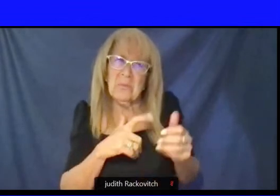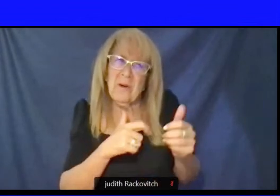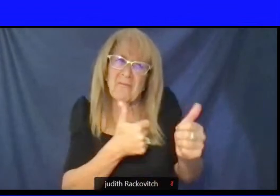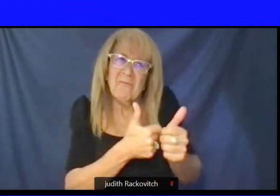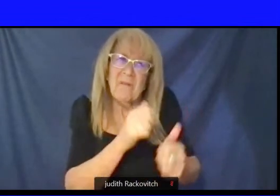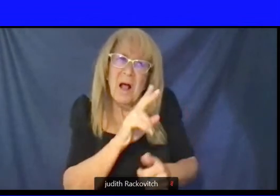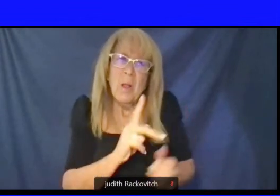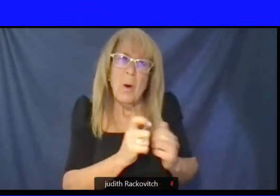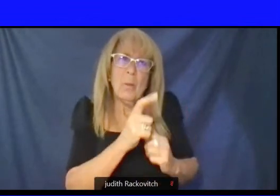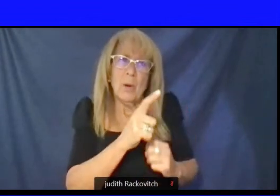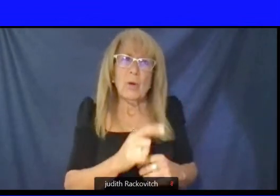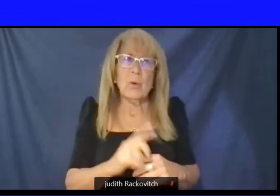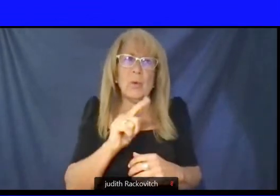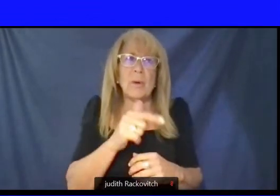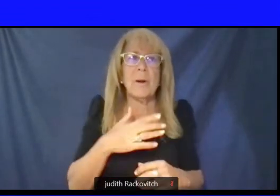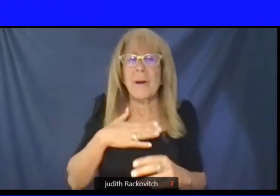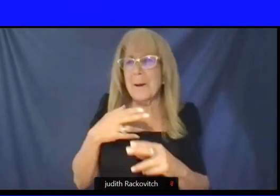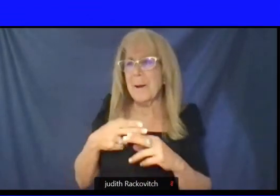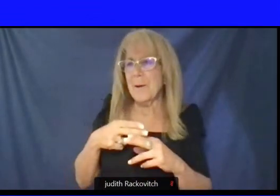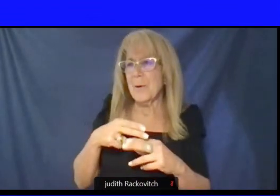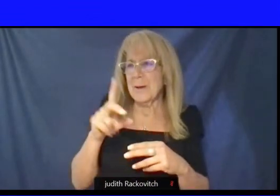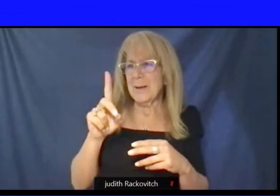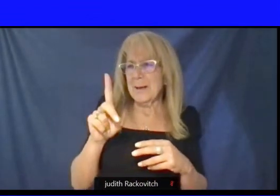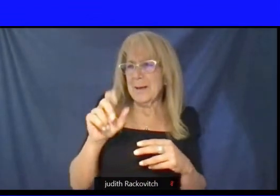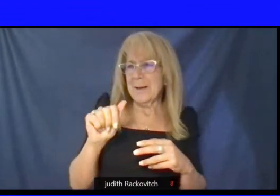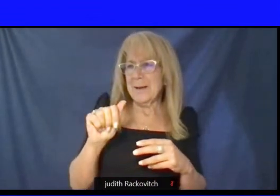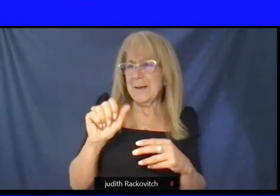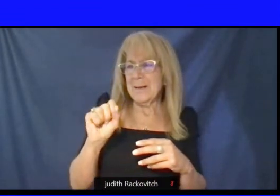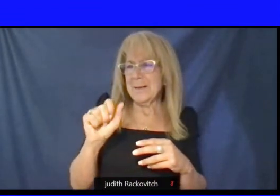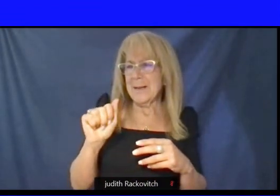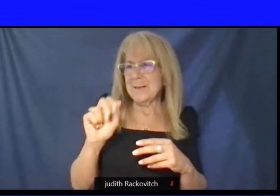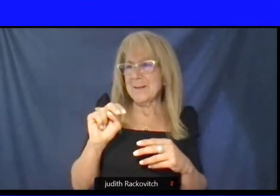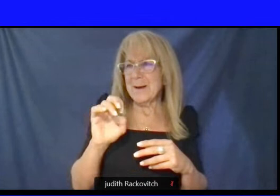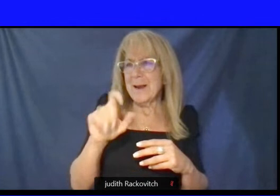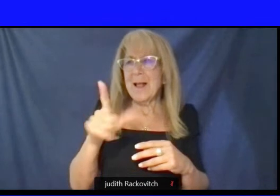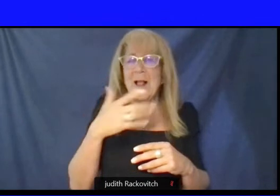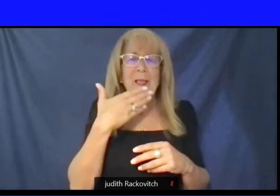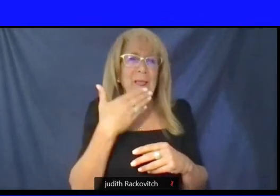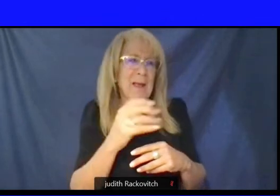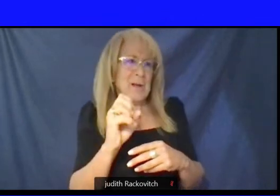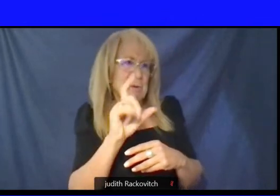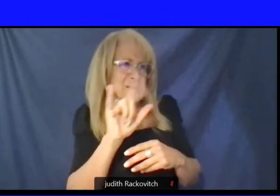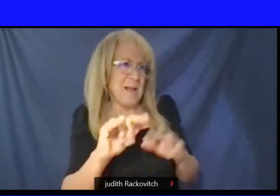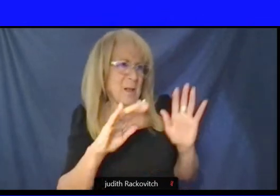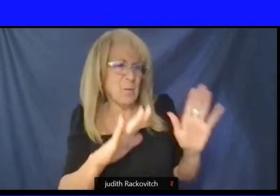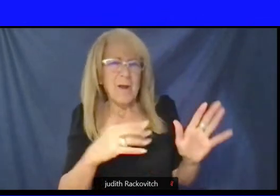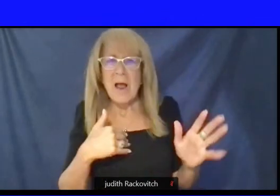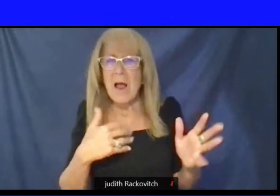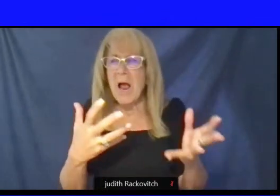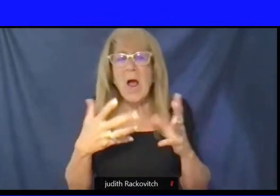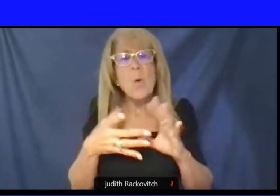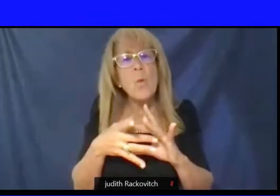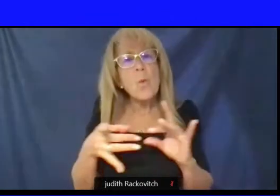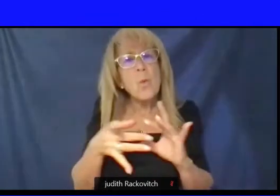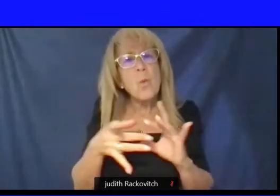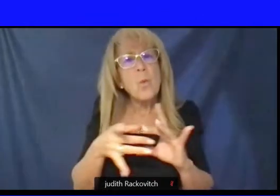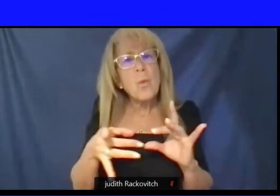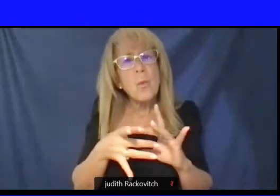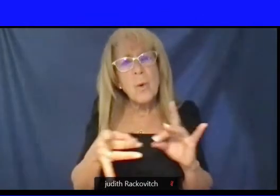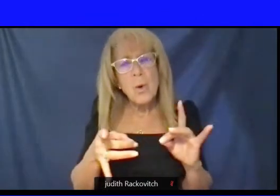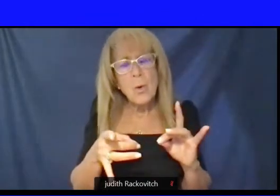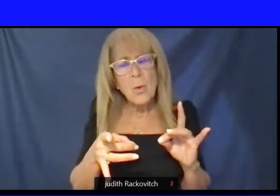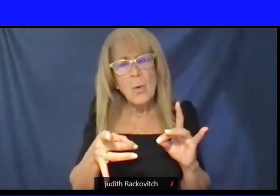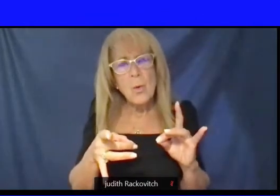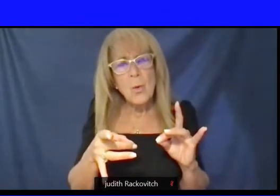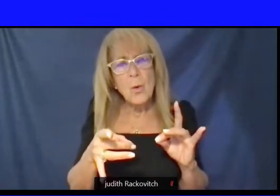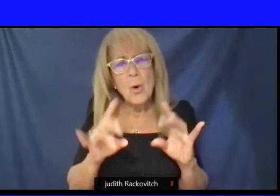No questions, no comments. Thanks so much. I just have a couple of quick comments. One is that this